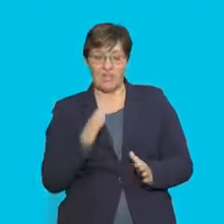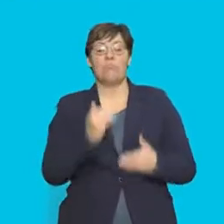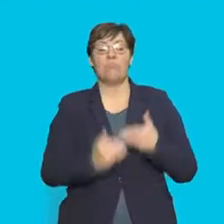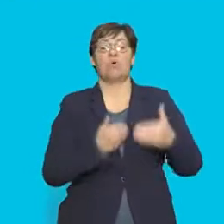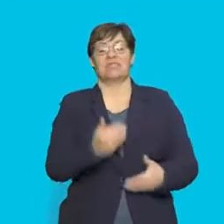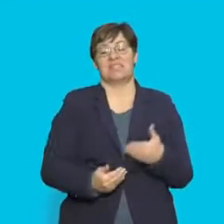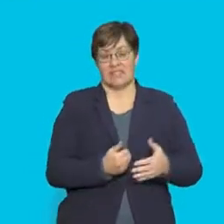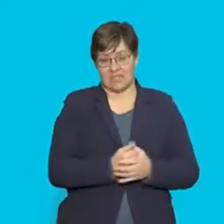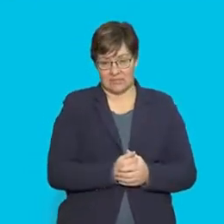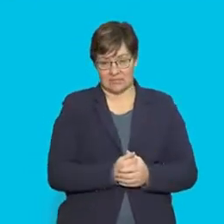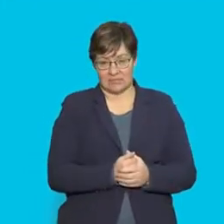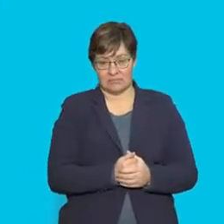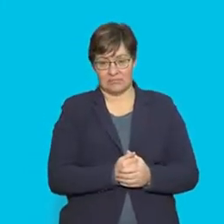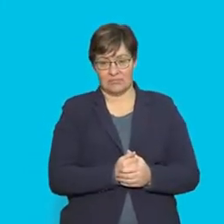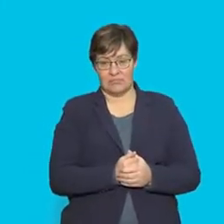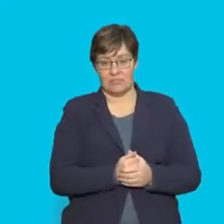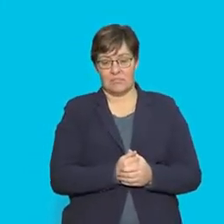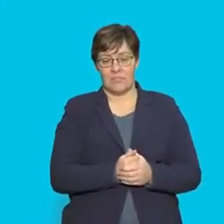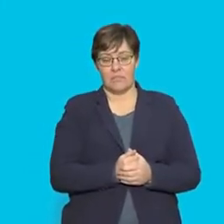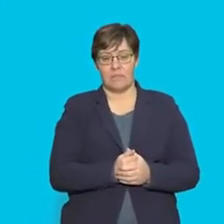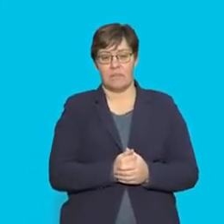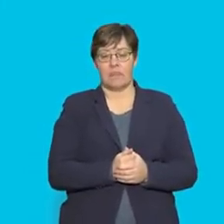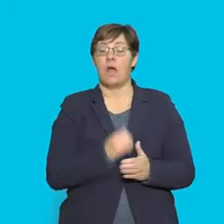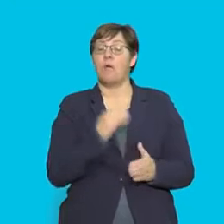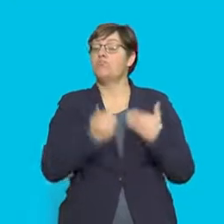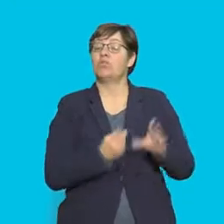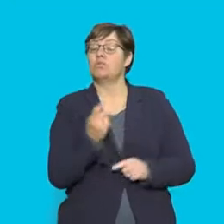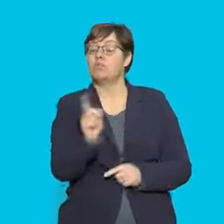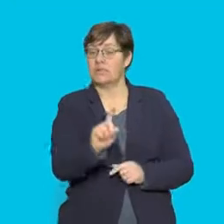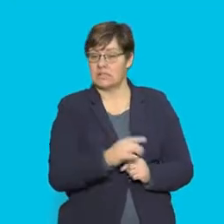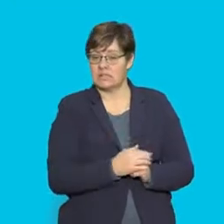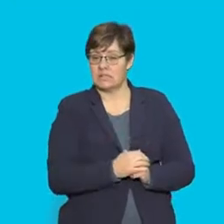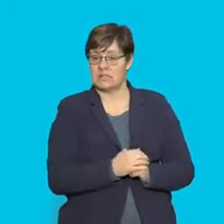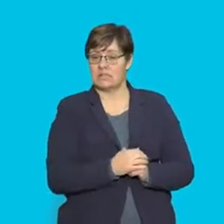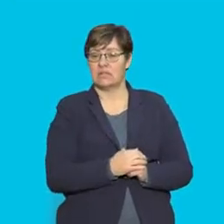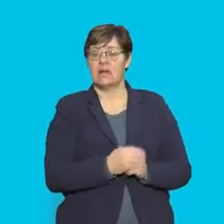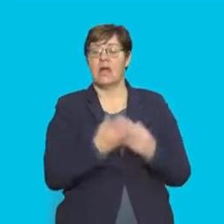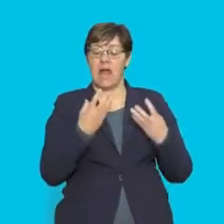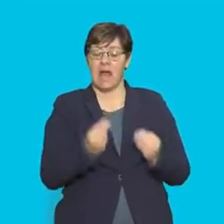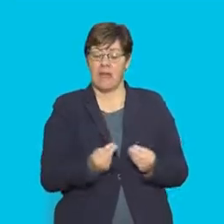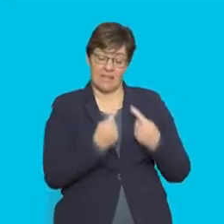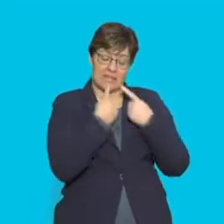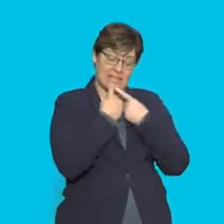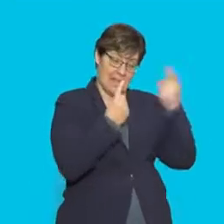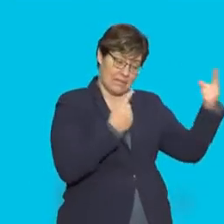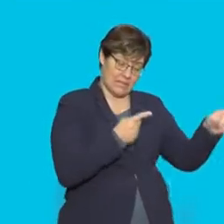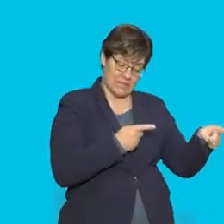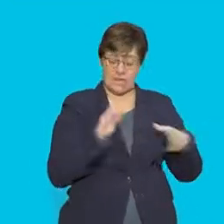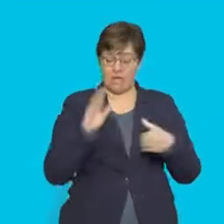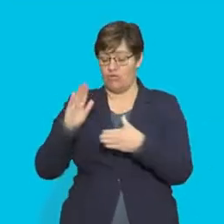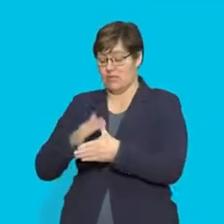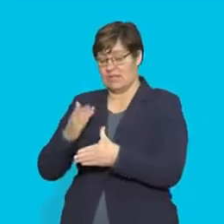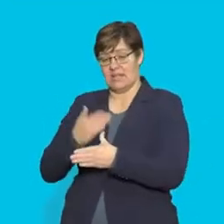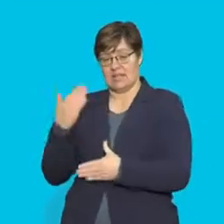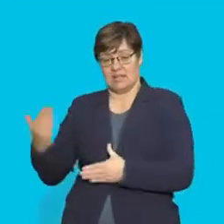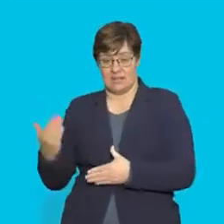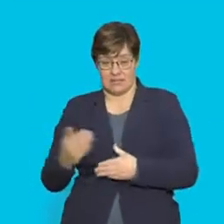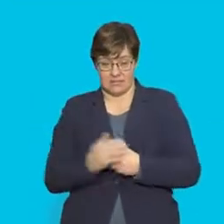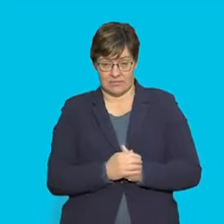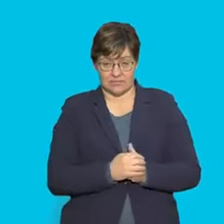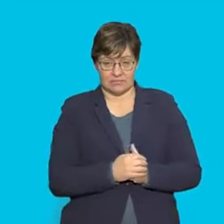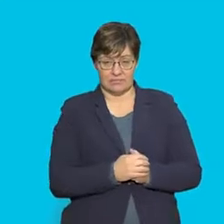that you write down. And the process will always be what? You having a statement,